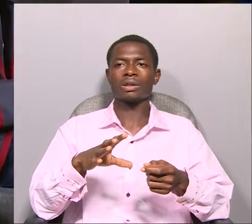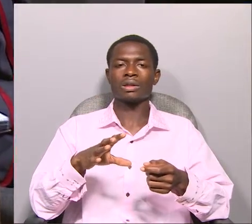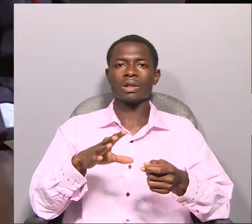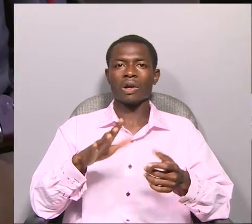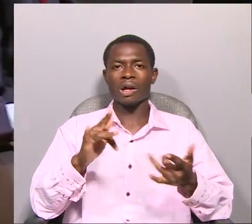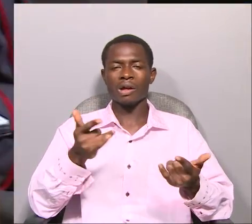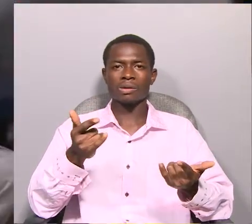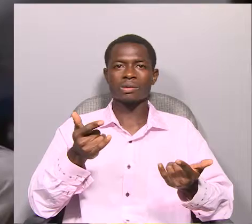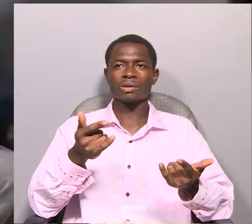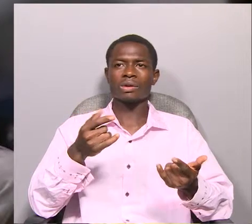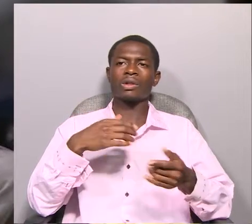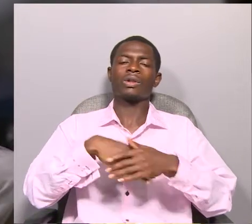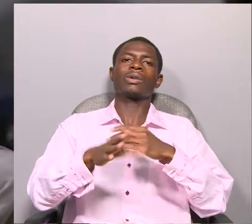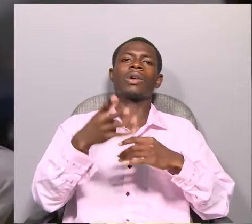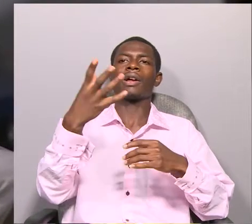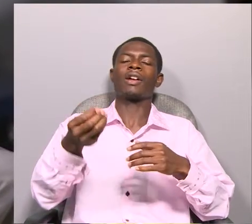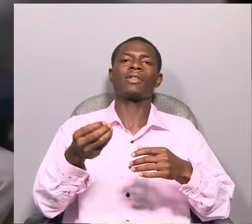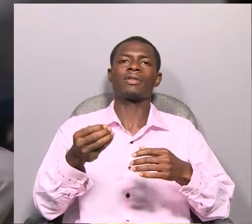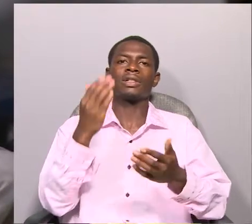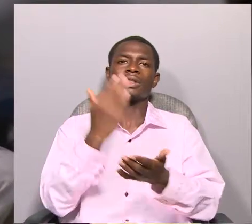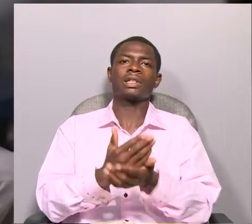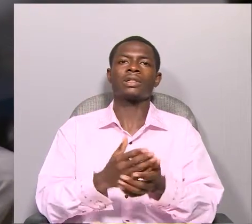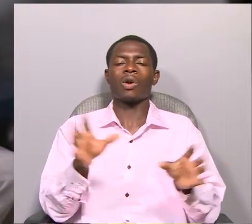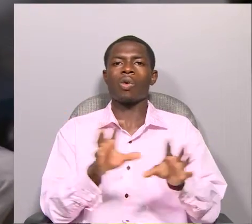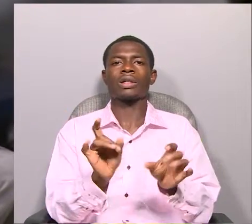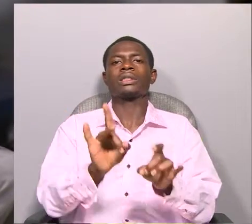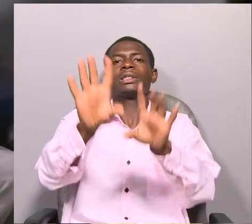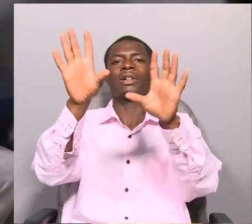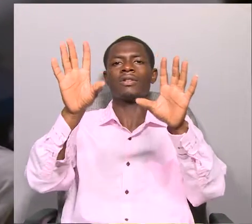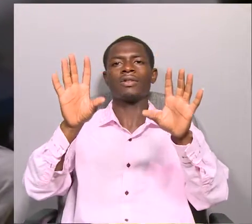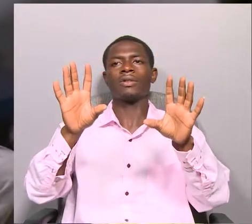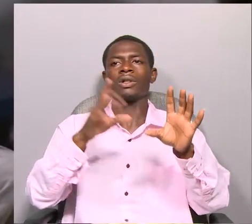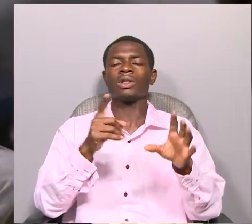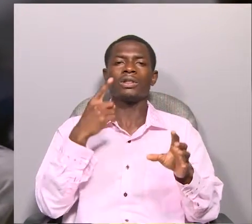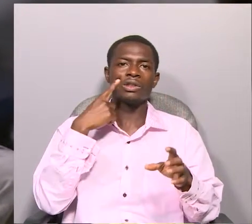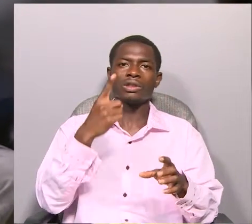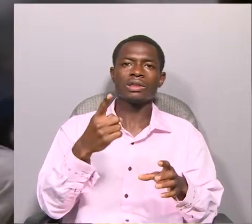we believe that giving people $500,